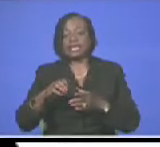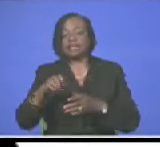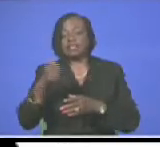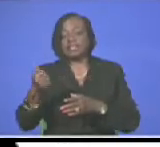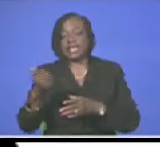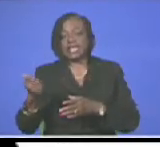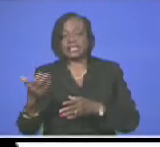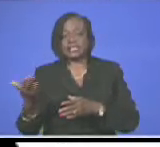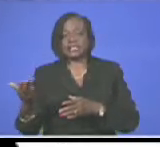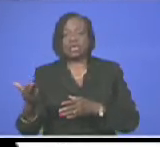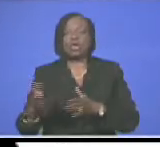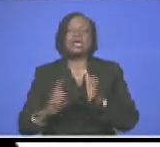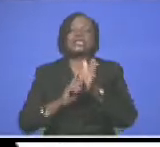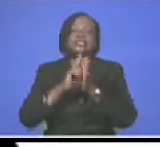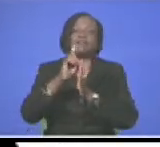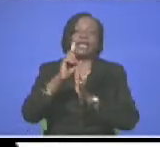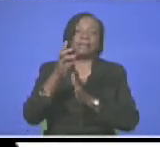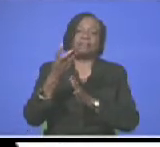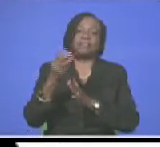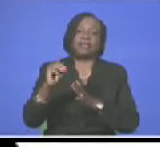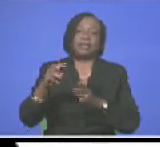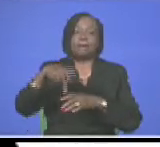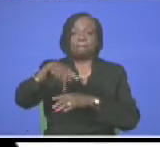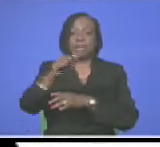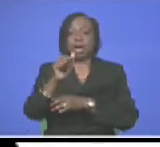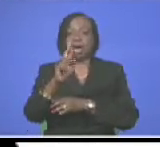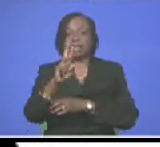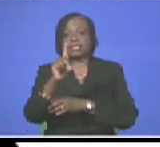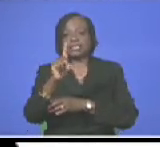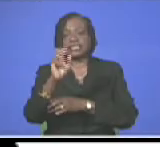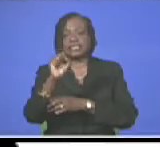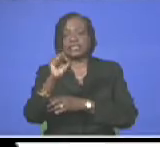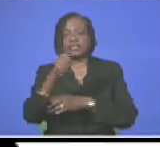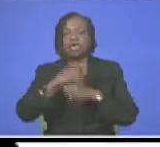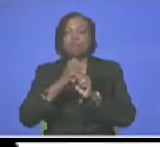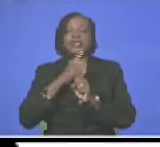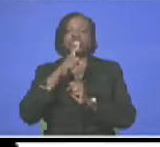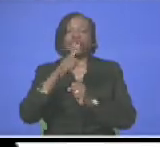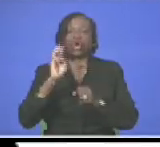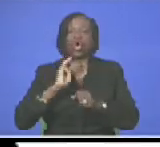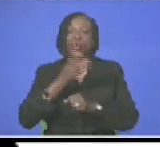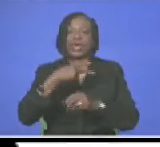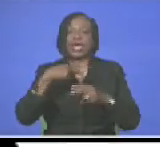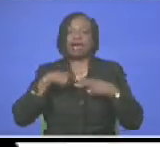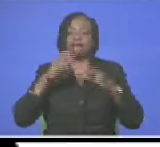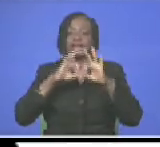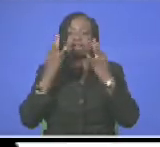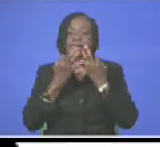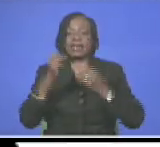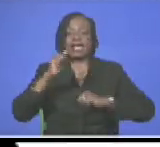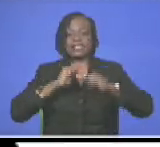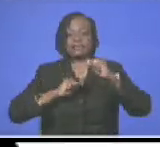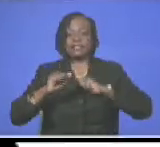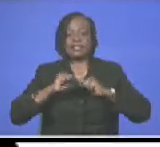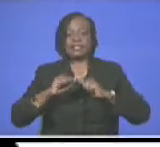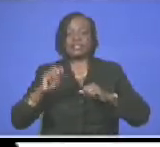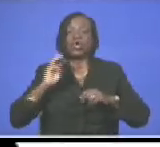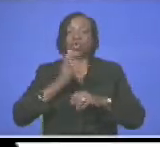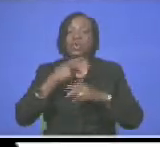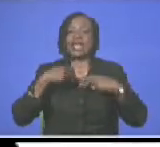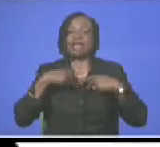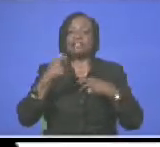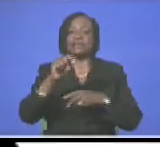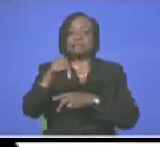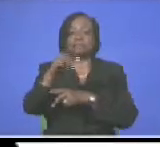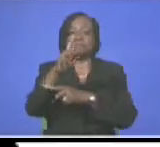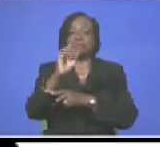to develop them to ensure that we have inclusive family activities. So we're going to put some grills out here, so